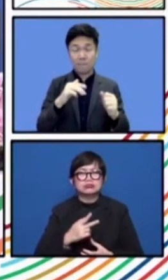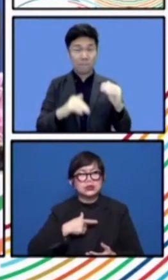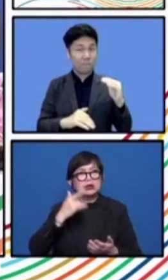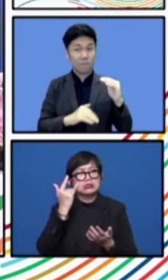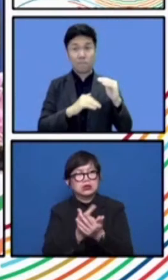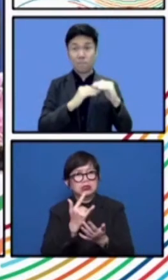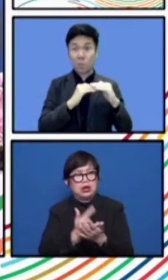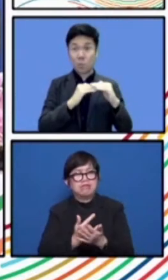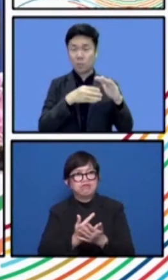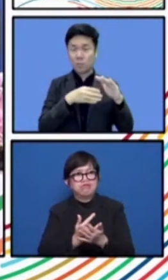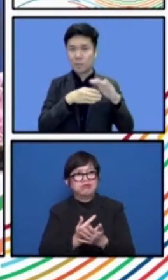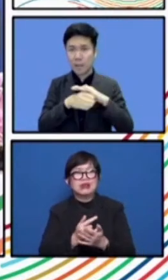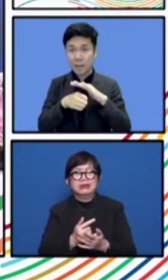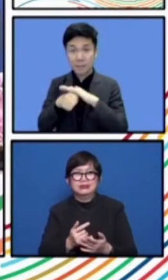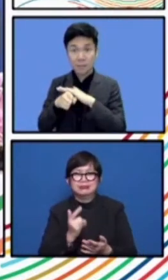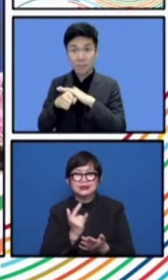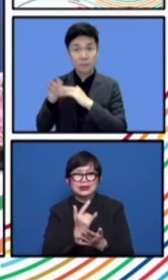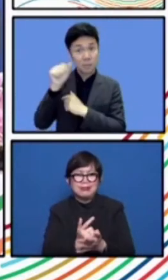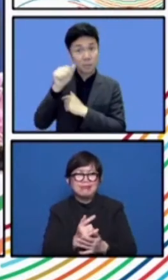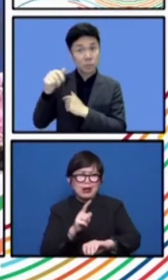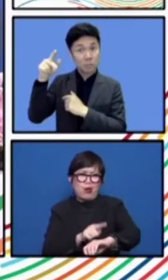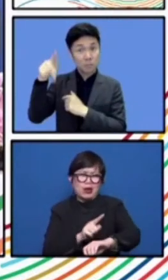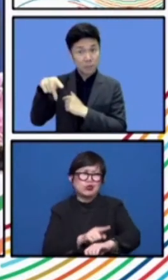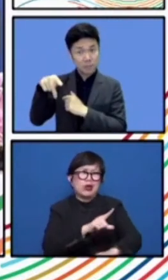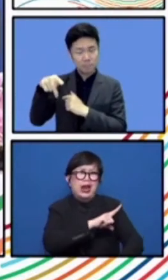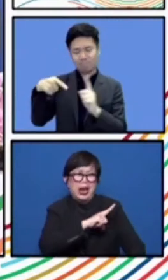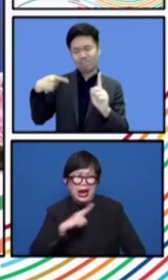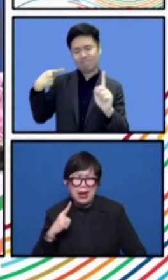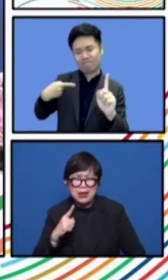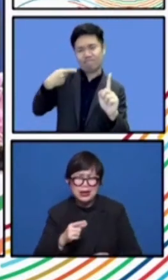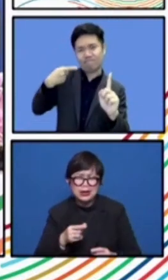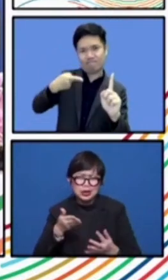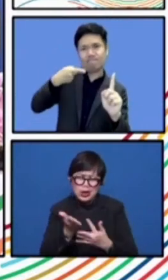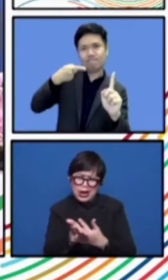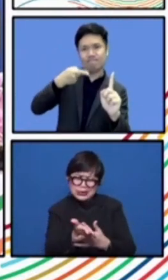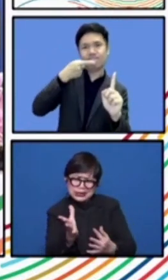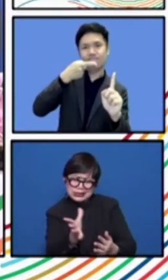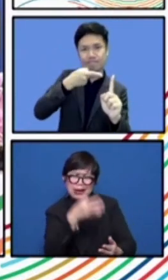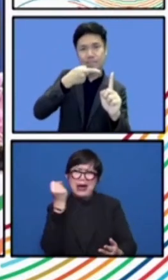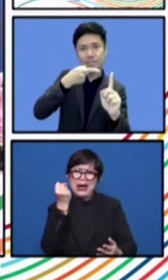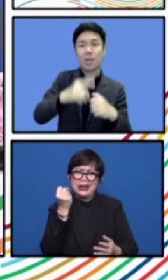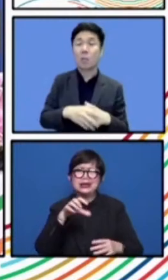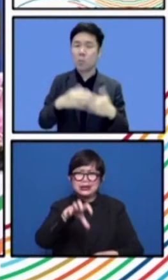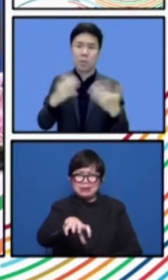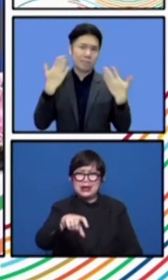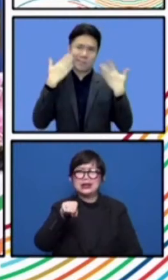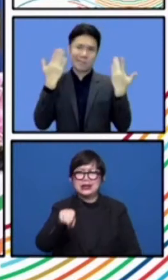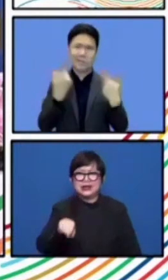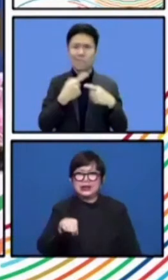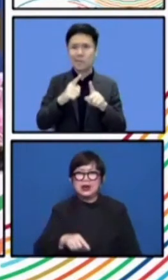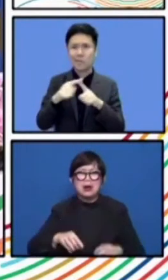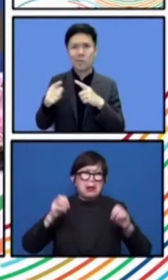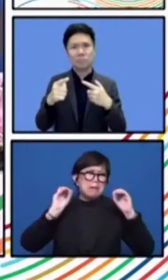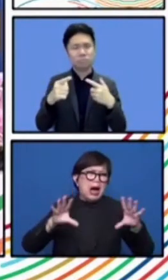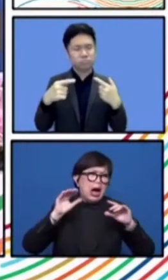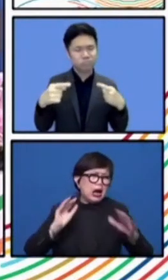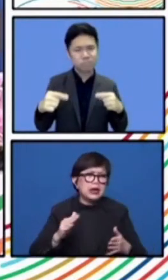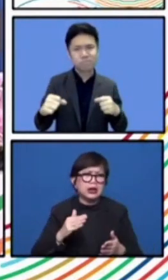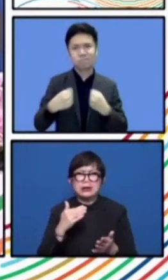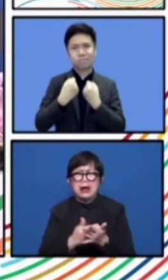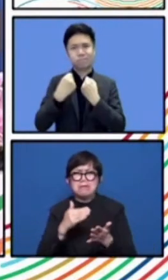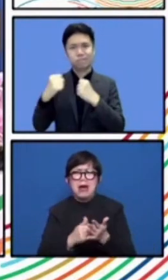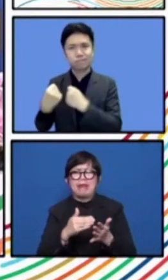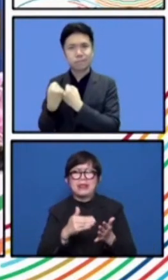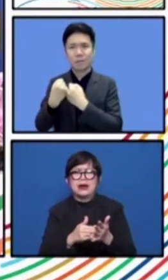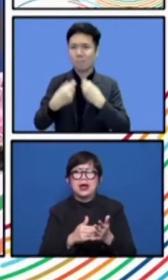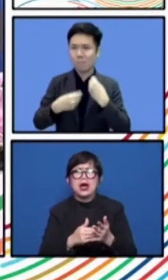in this region we know that we're facing lots of difficulties and challenges some countries have come up with very